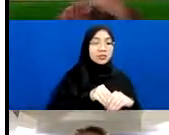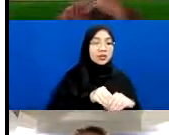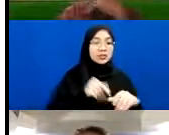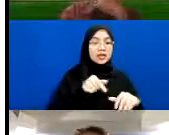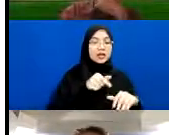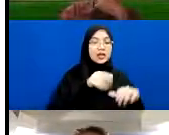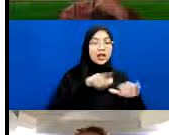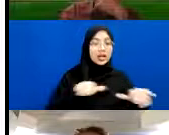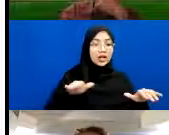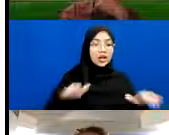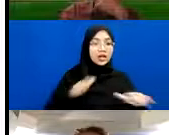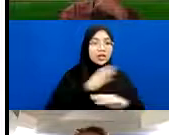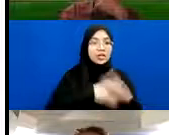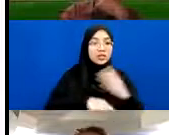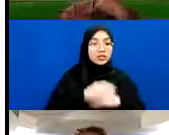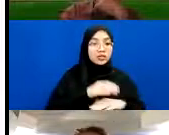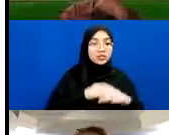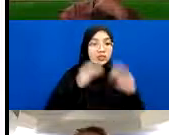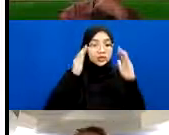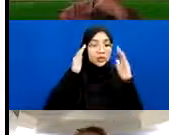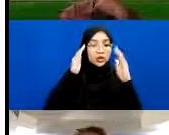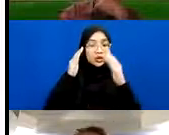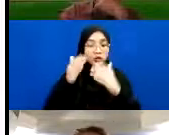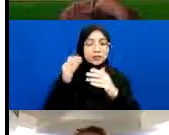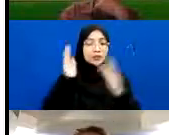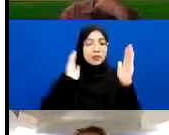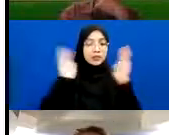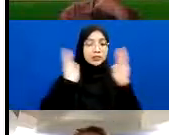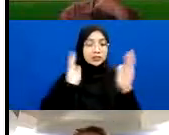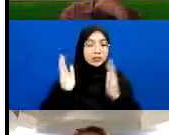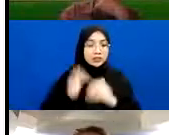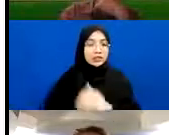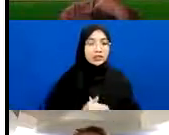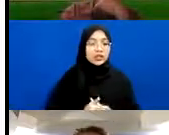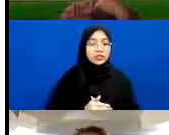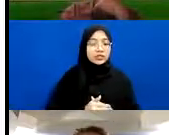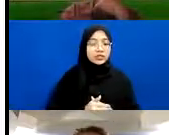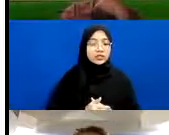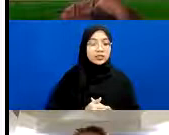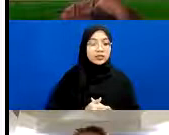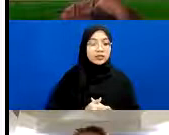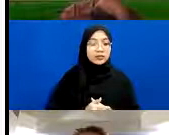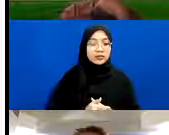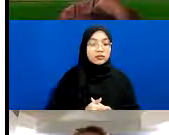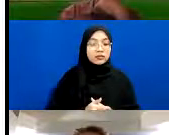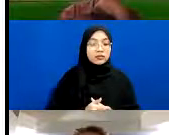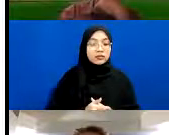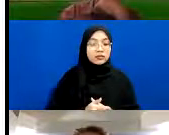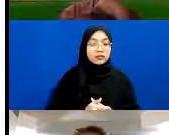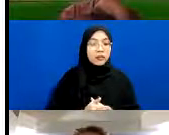Malaysia. As we can see, among the initiatives of the Malaysian government in supporting students